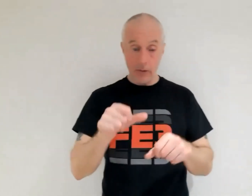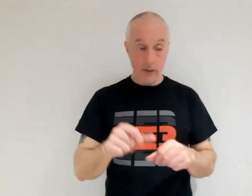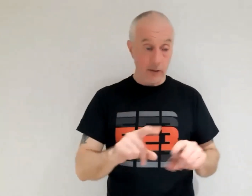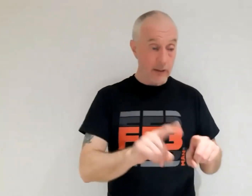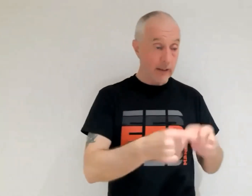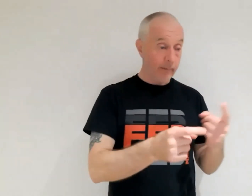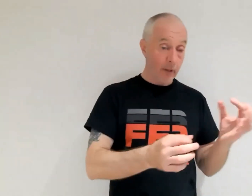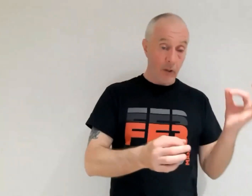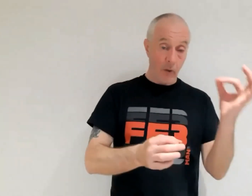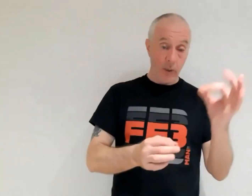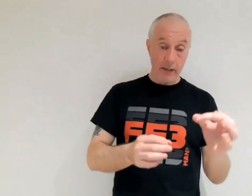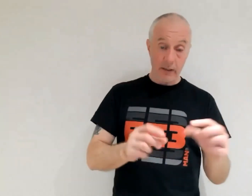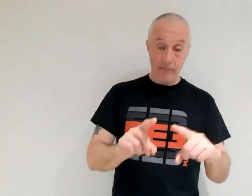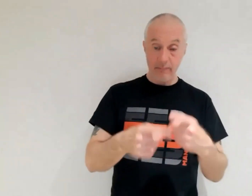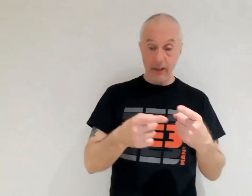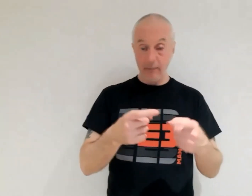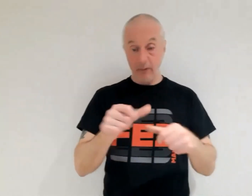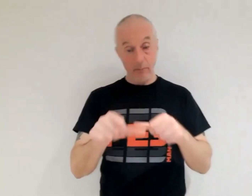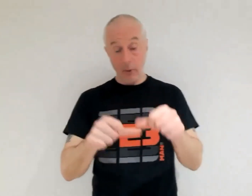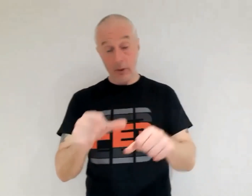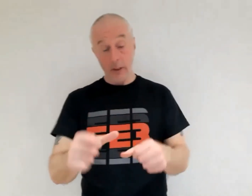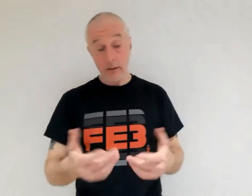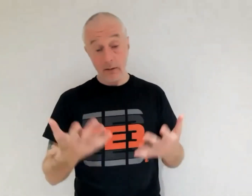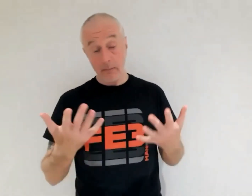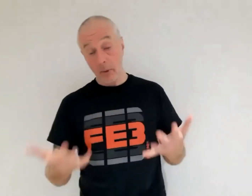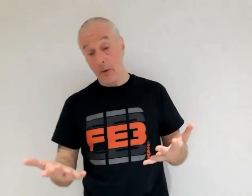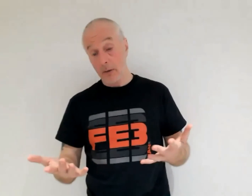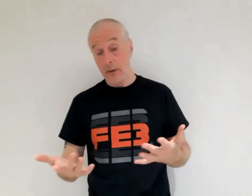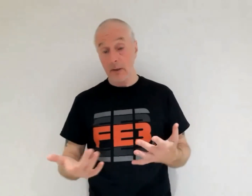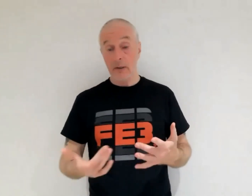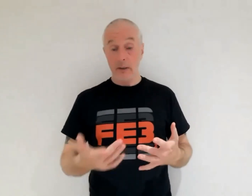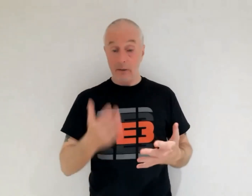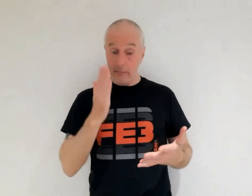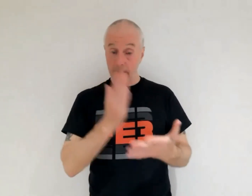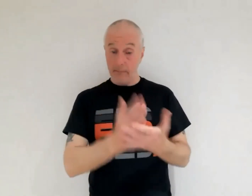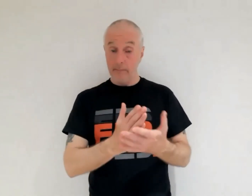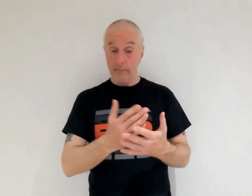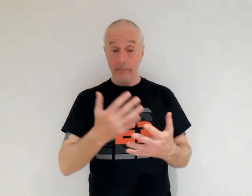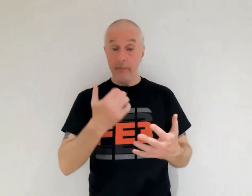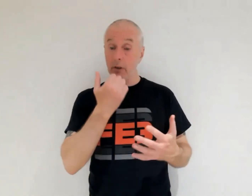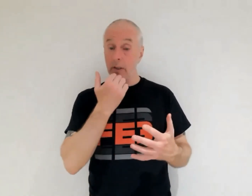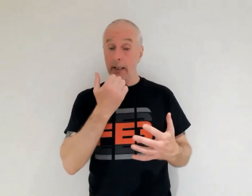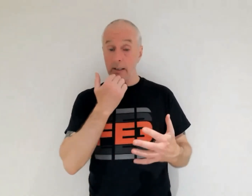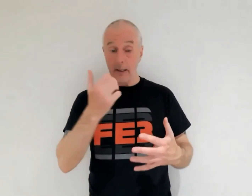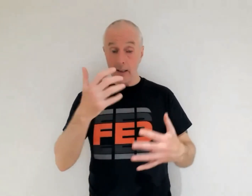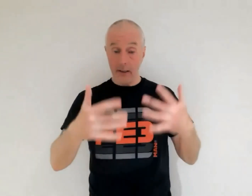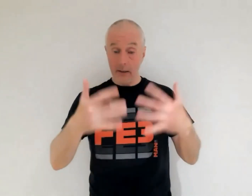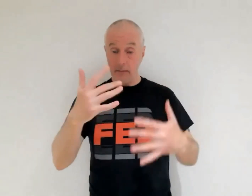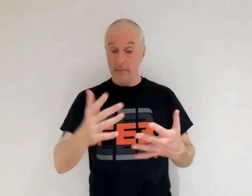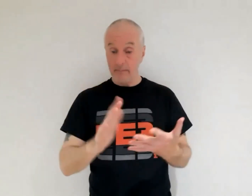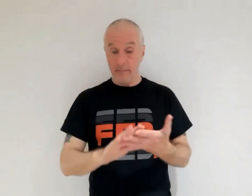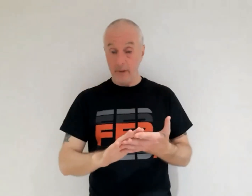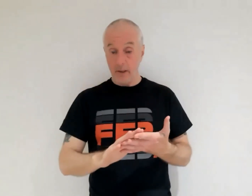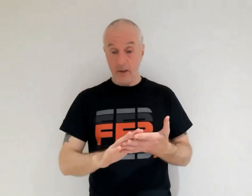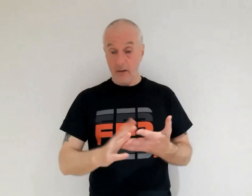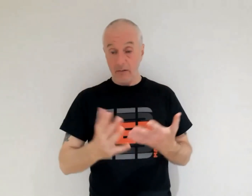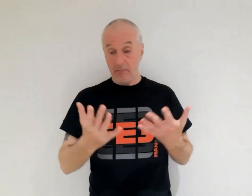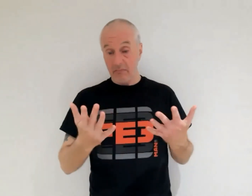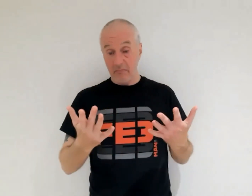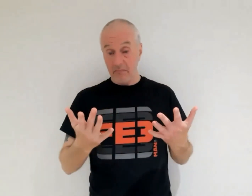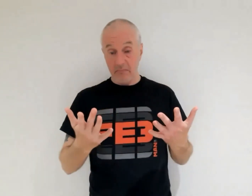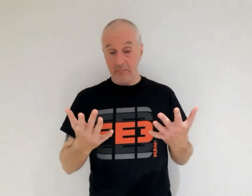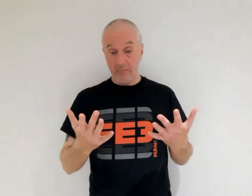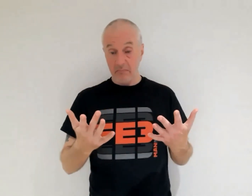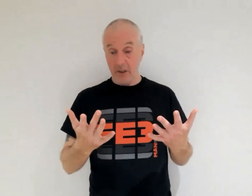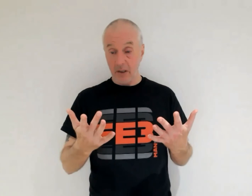question. But in terms of the sort of actual data, I wouldn't say there's a huge amount of read across, because